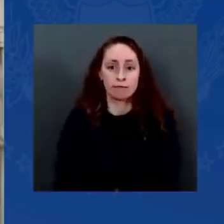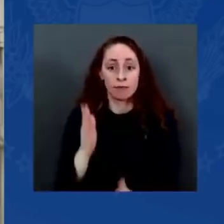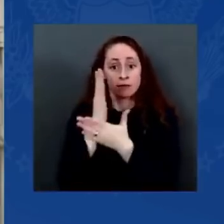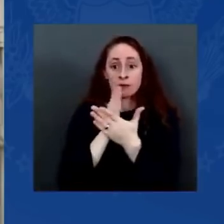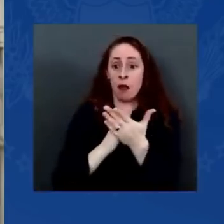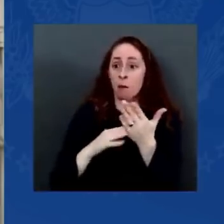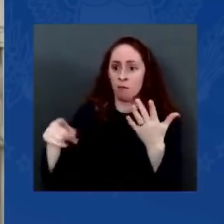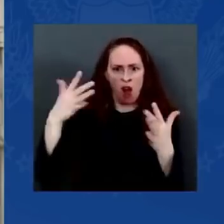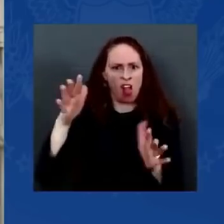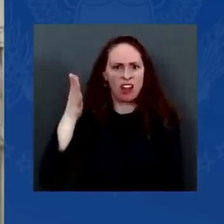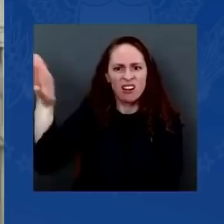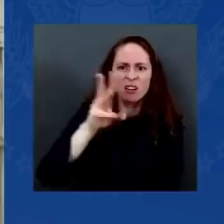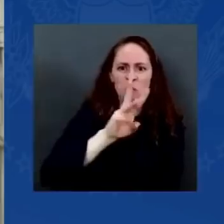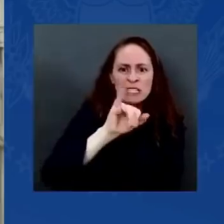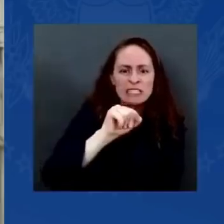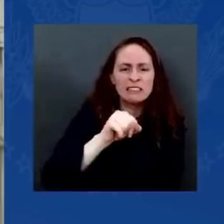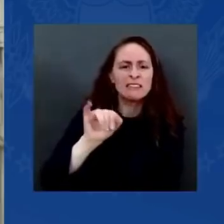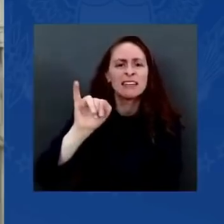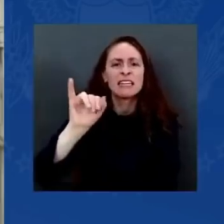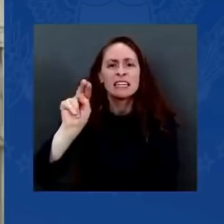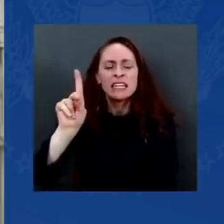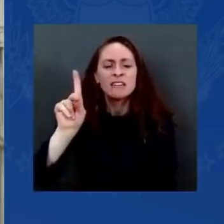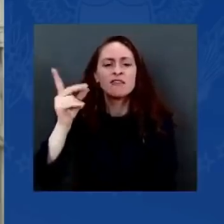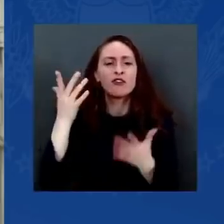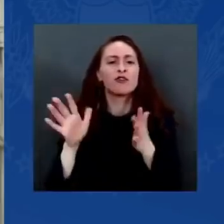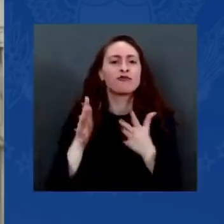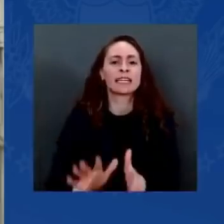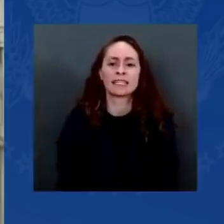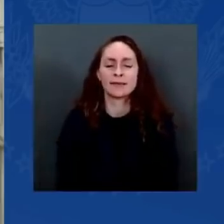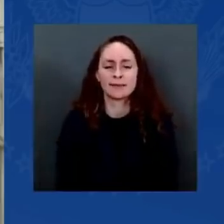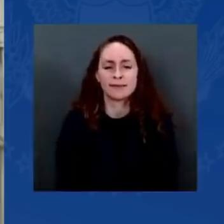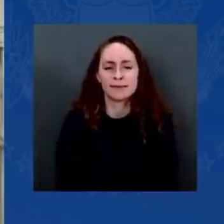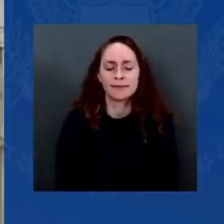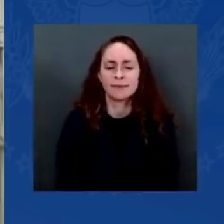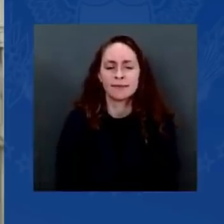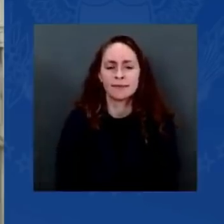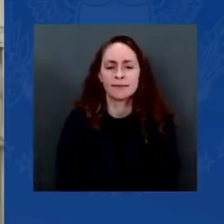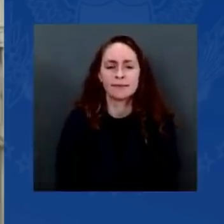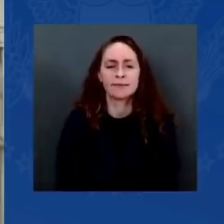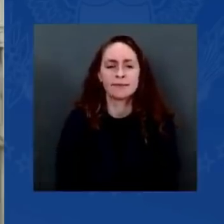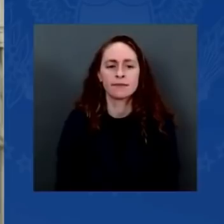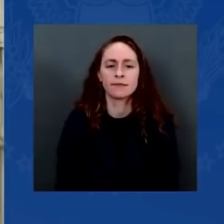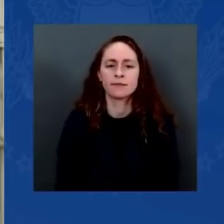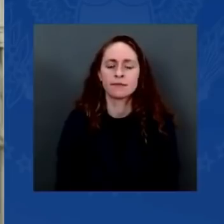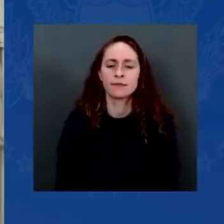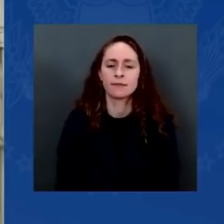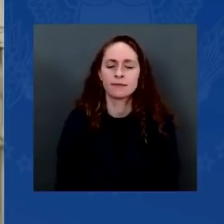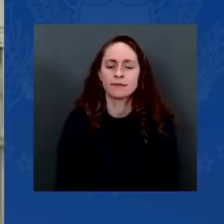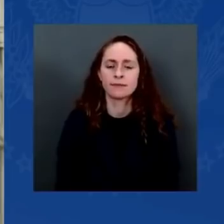federal medical personnel that are now on the ground, having deployed since we learned about Omicron.